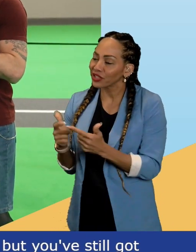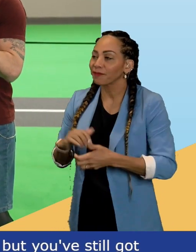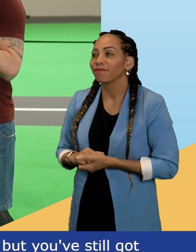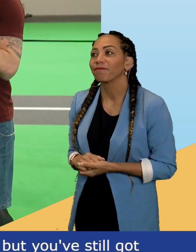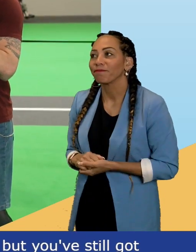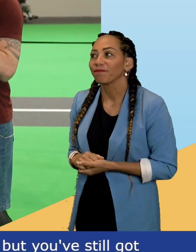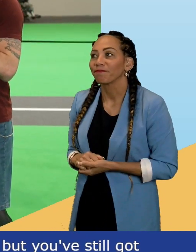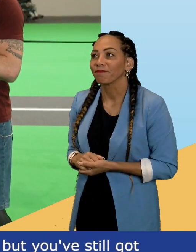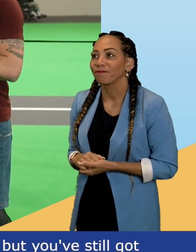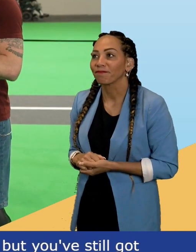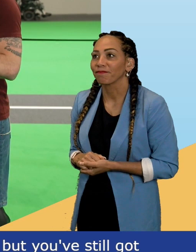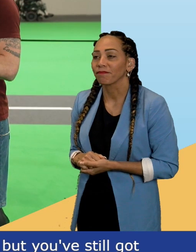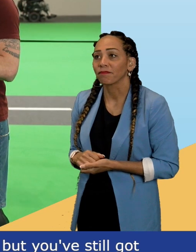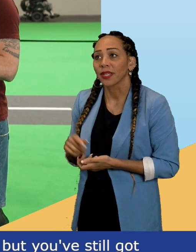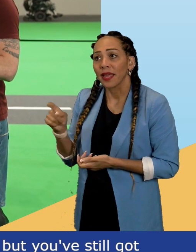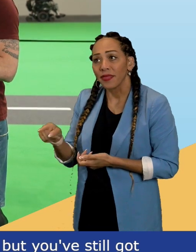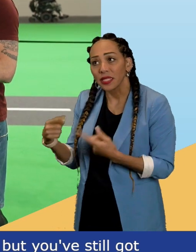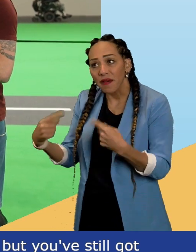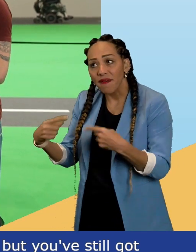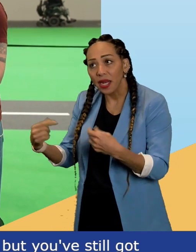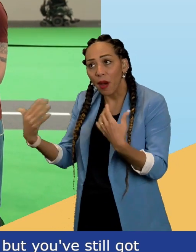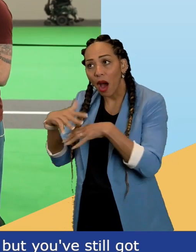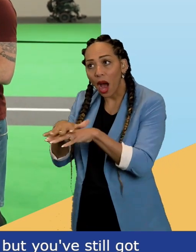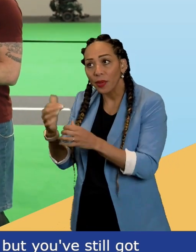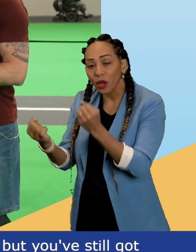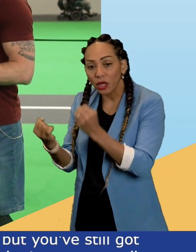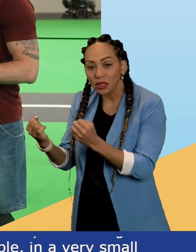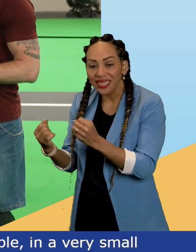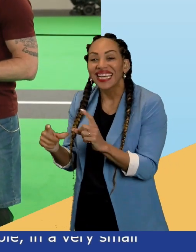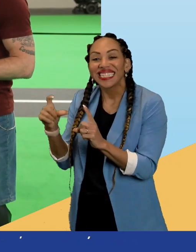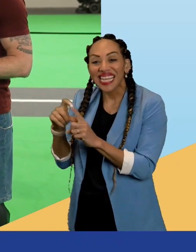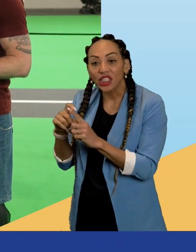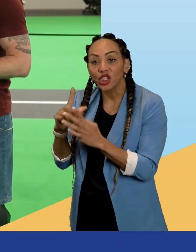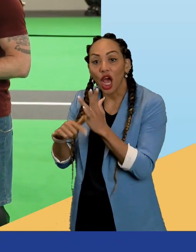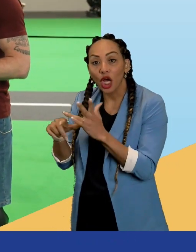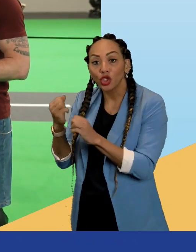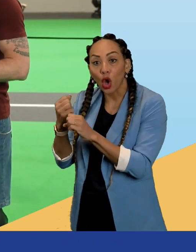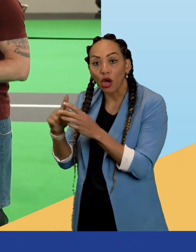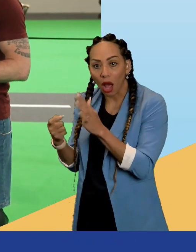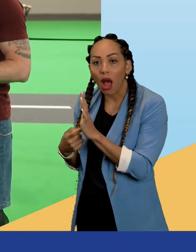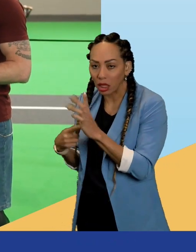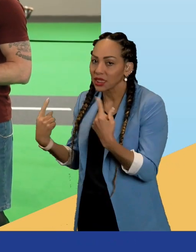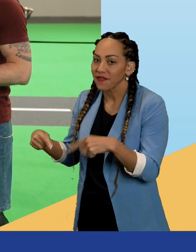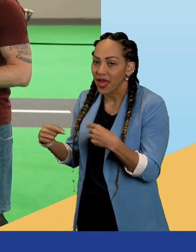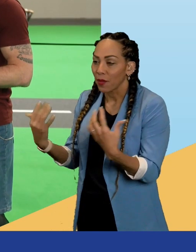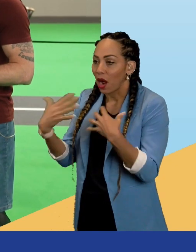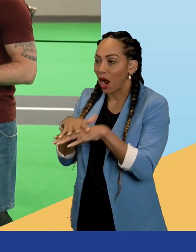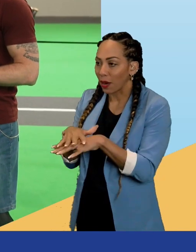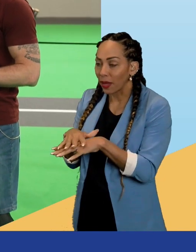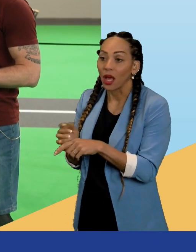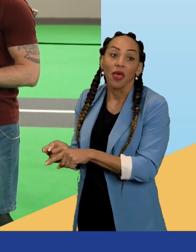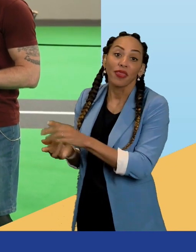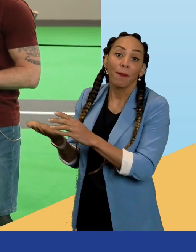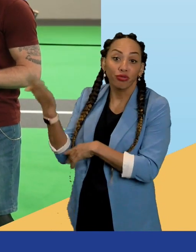thinking that this is available as a hybrid as well? So the Dacia Jogger is available as a hybrid, but as we discussed back on the vehicle we just looked at,